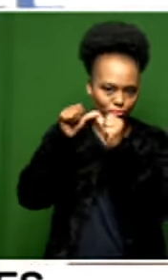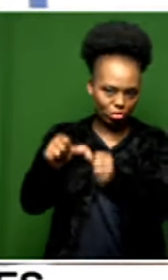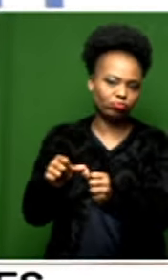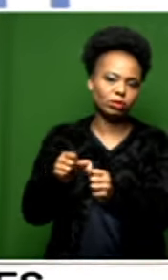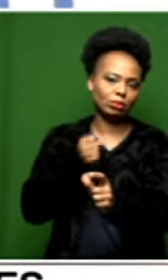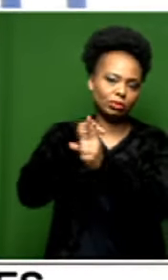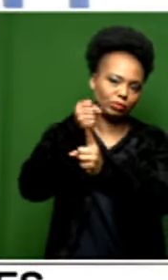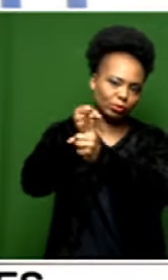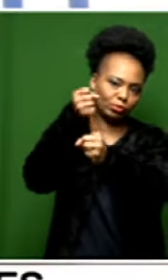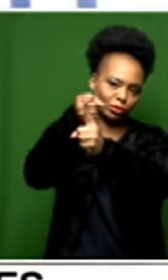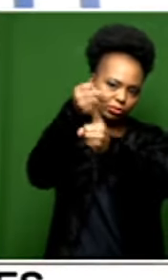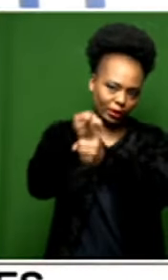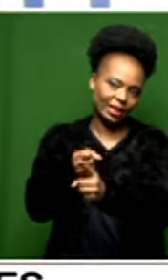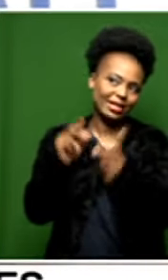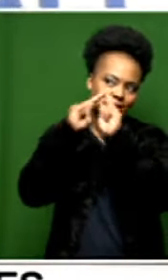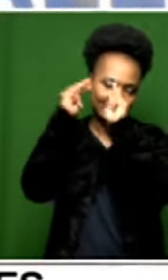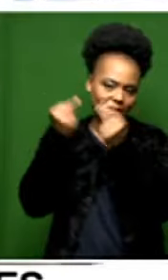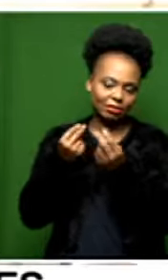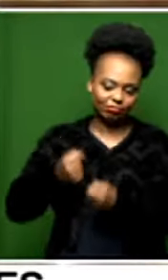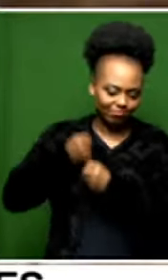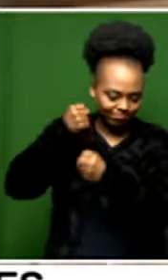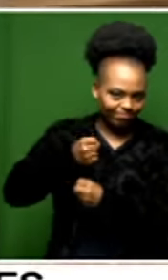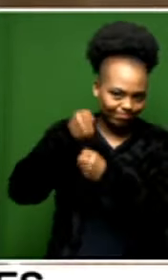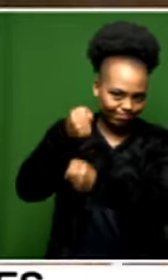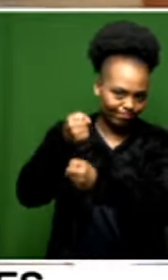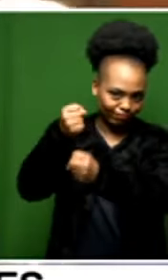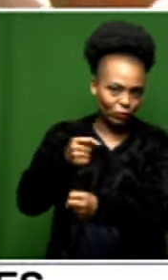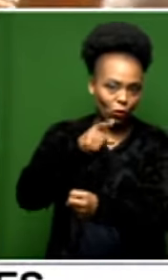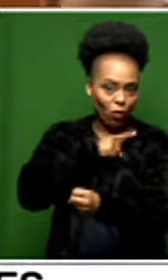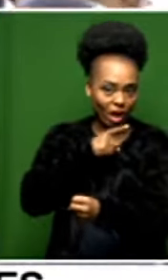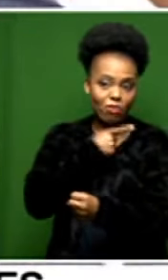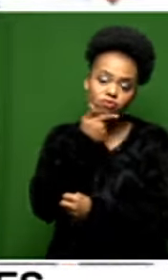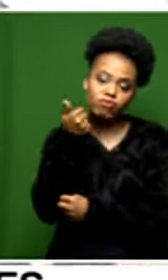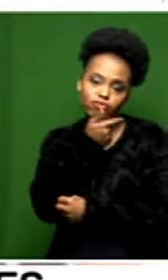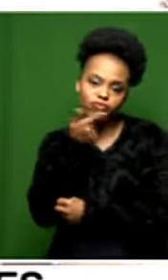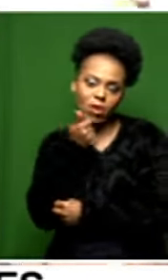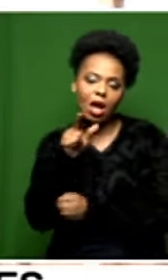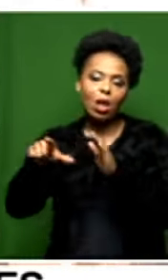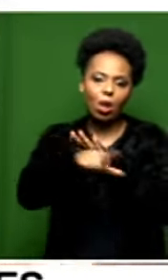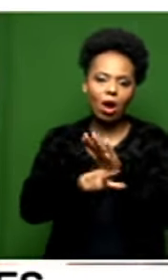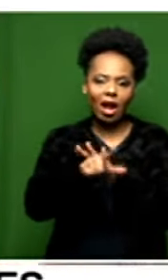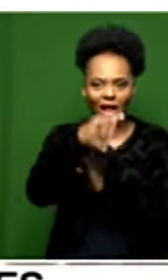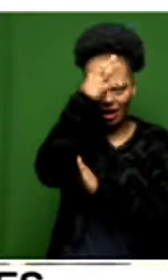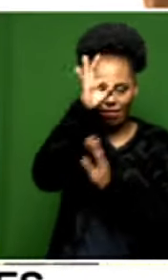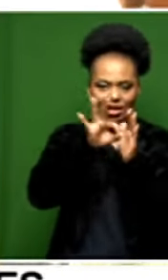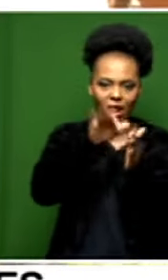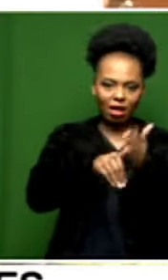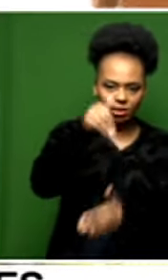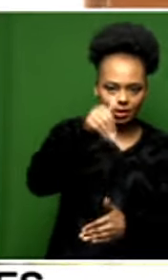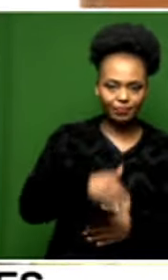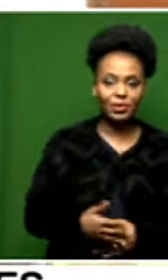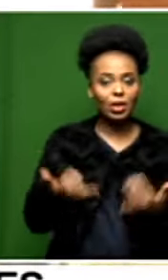upon, nationwide campaign trail ahead of the local government elections. Today, Simphiwe, the president of the ANC,